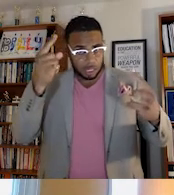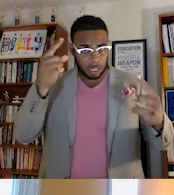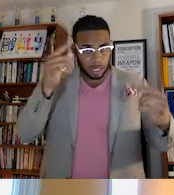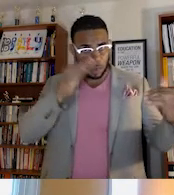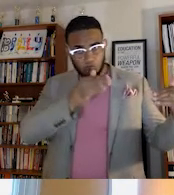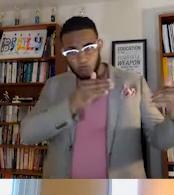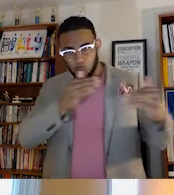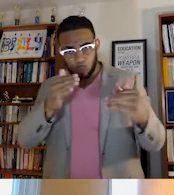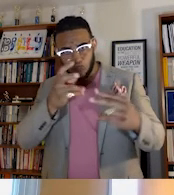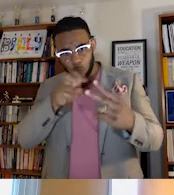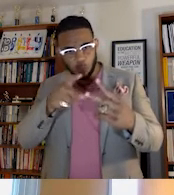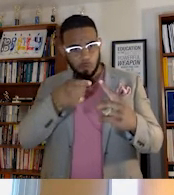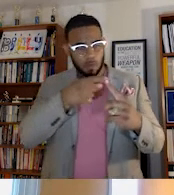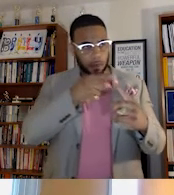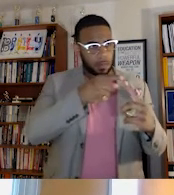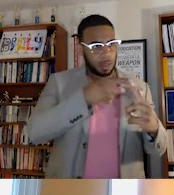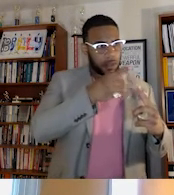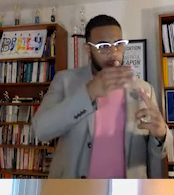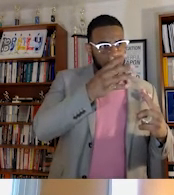moving from